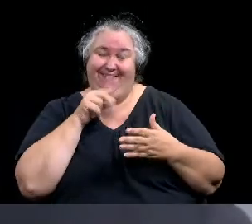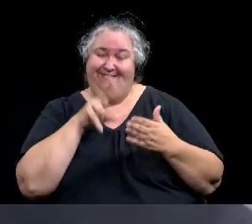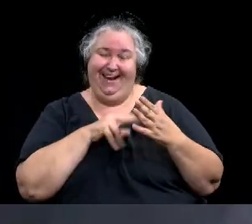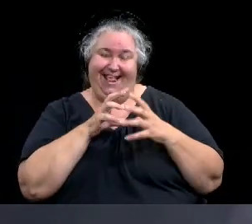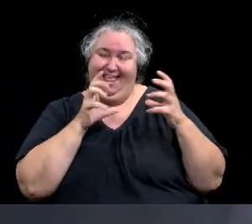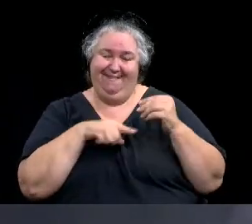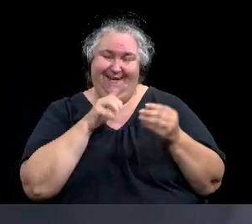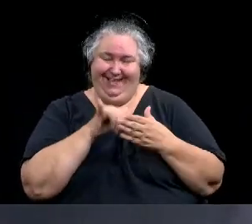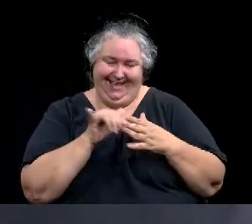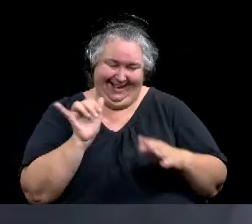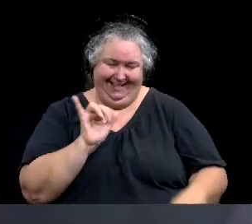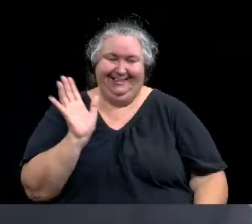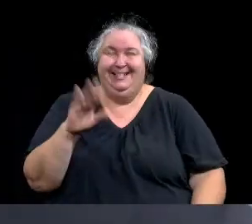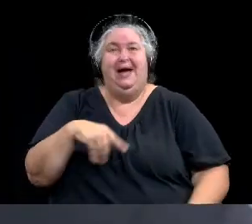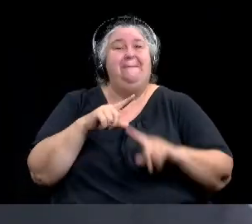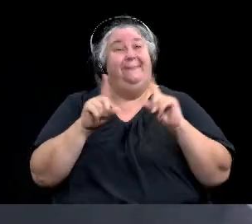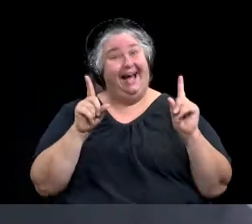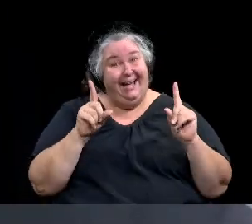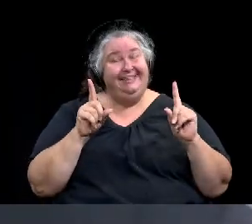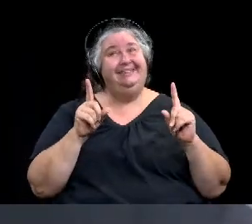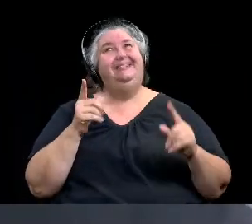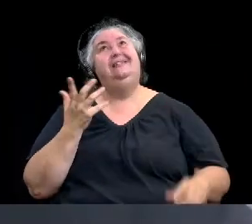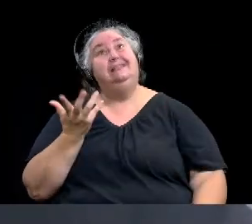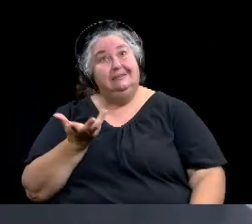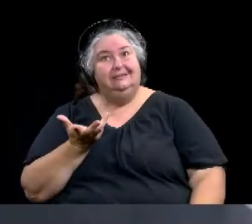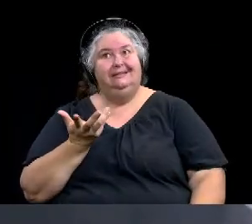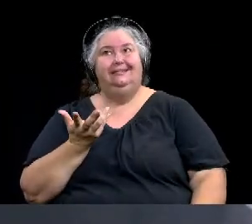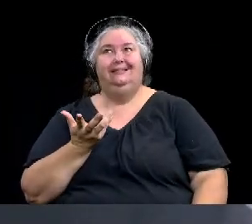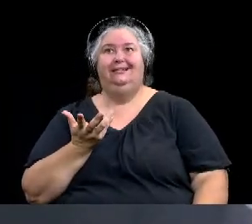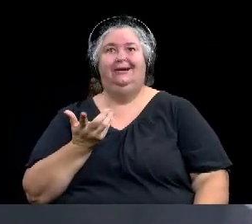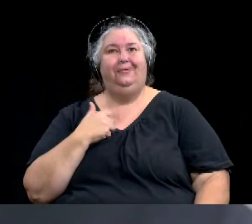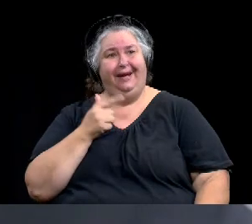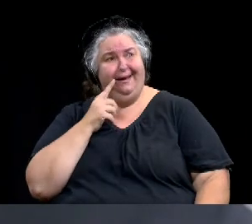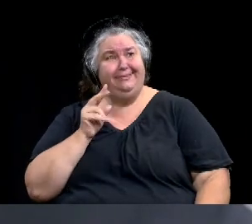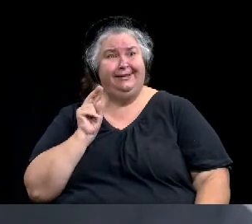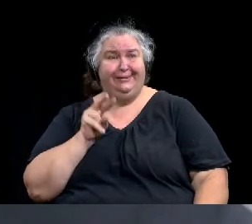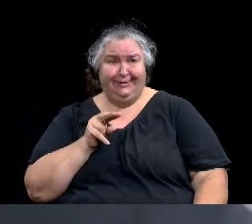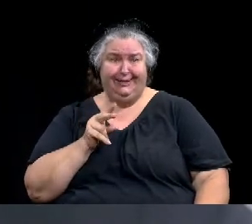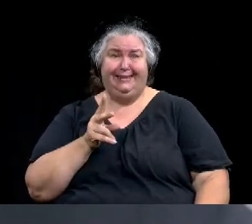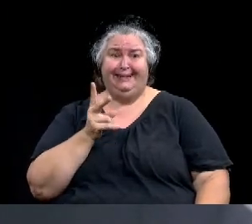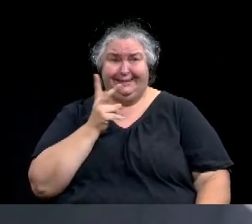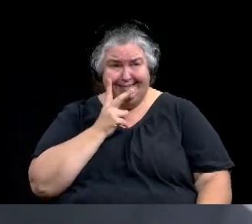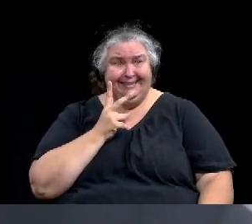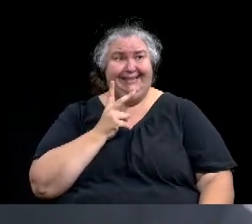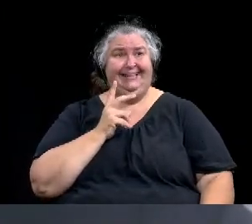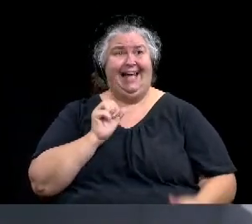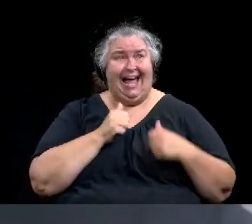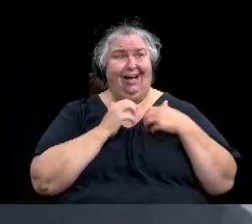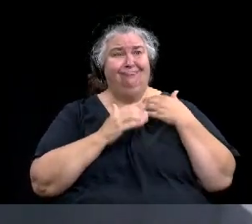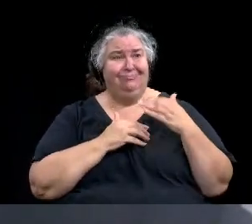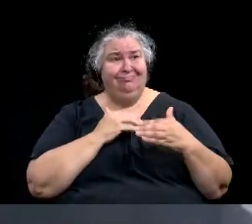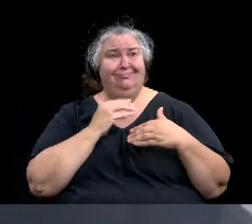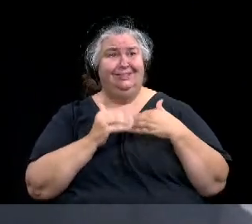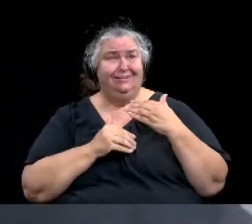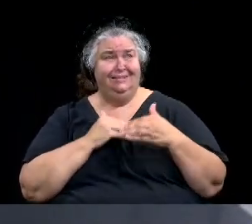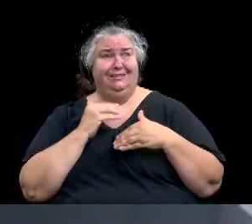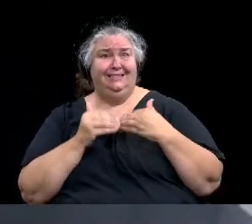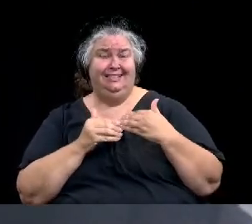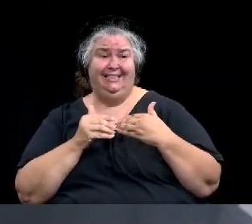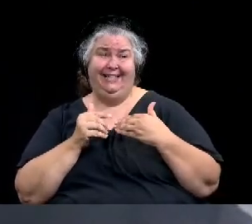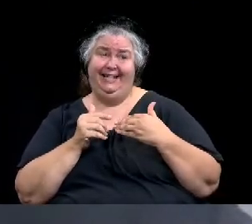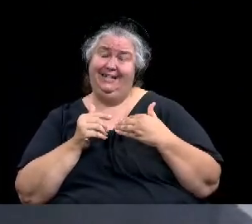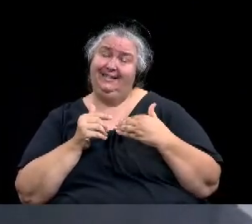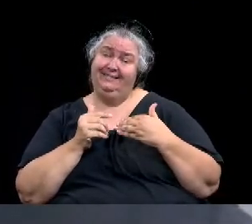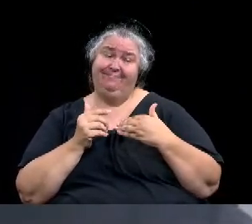But I think that we have to look at it, see how it's going, and if it makes sense